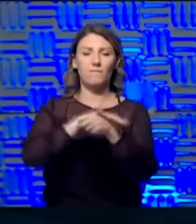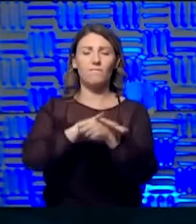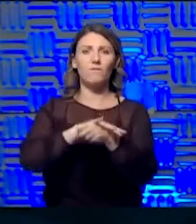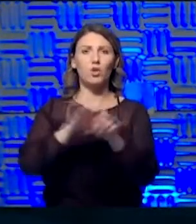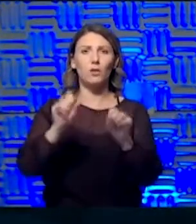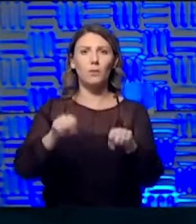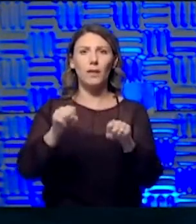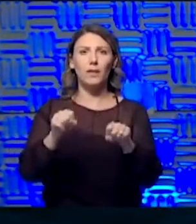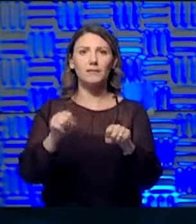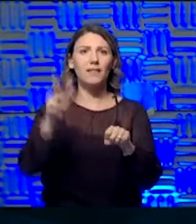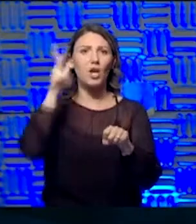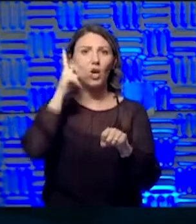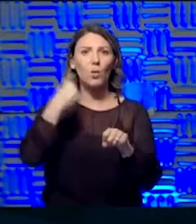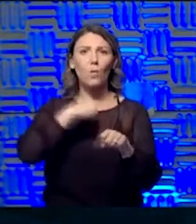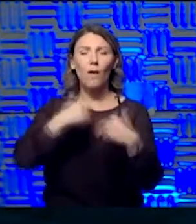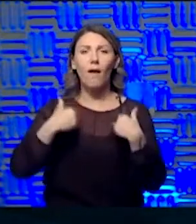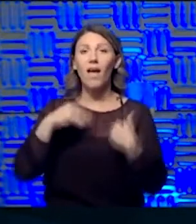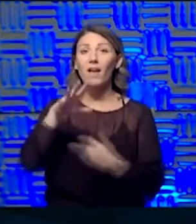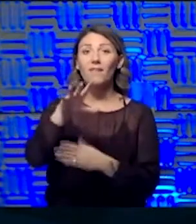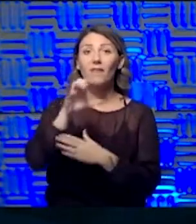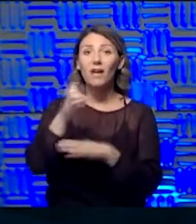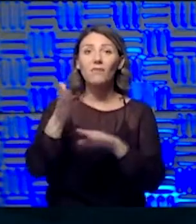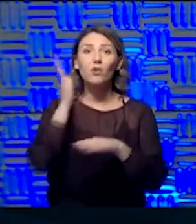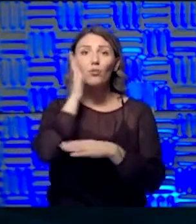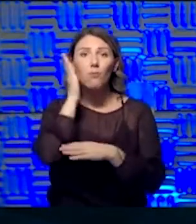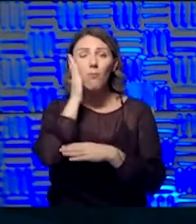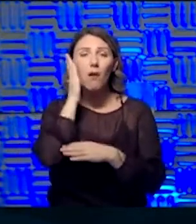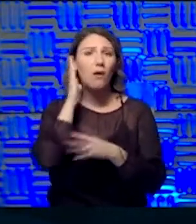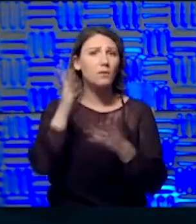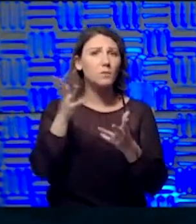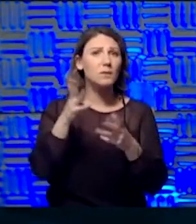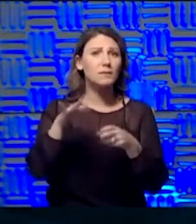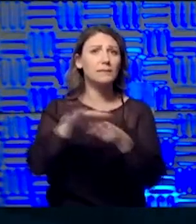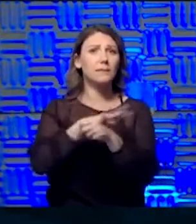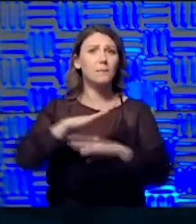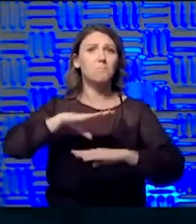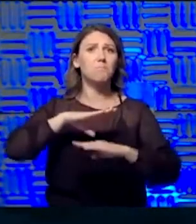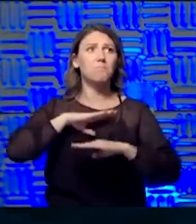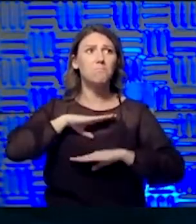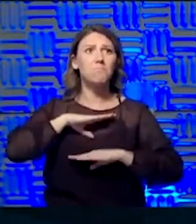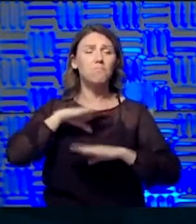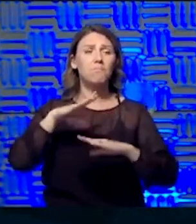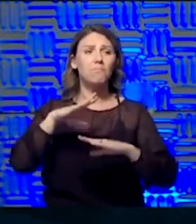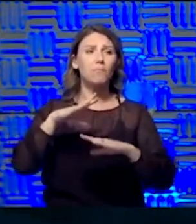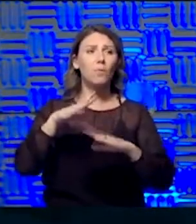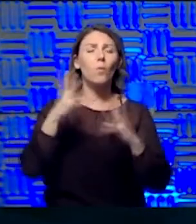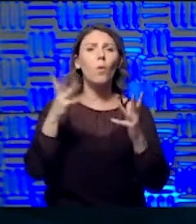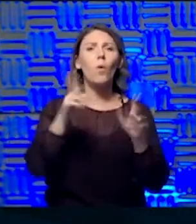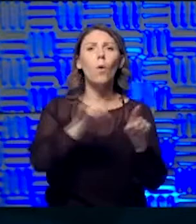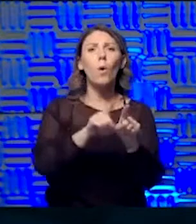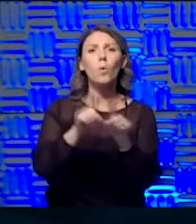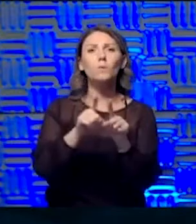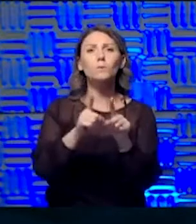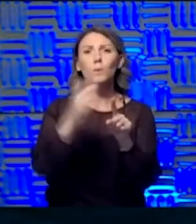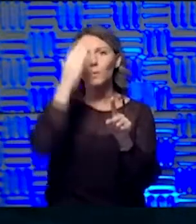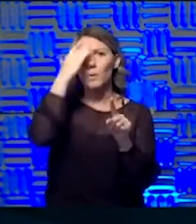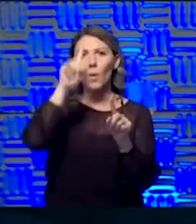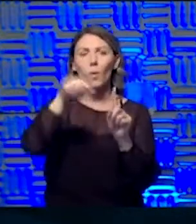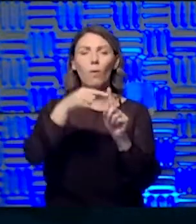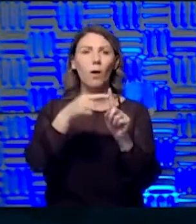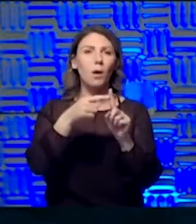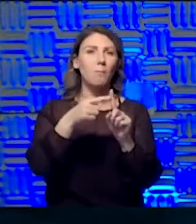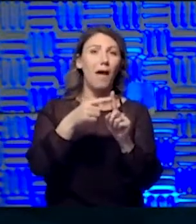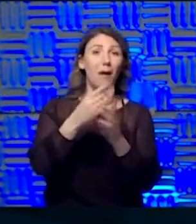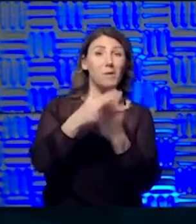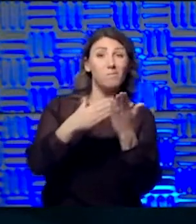have 500 beds. So what is our capacity? And they also want to know, what are we doing with semi-private rooms? Are they now just having